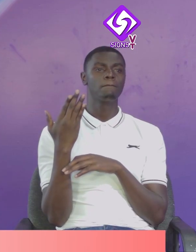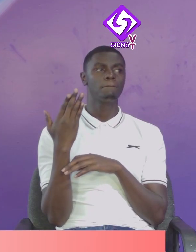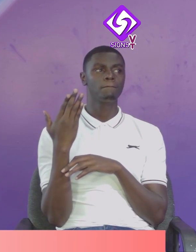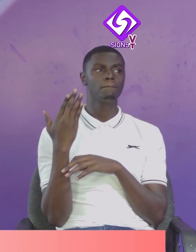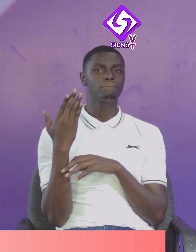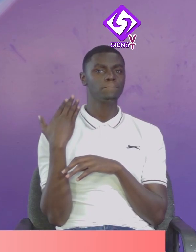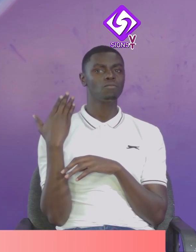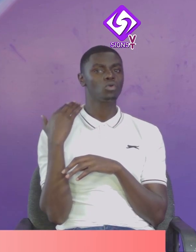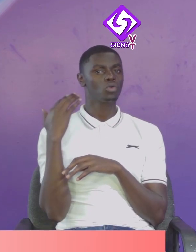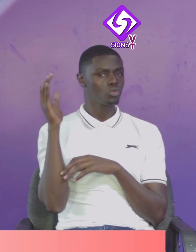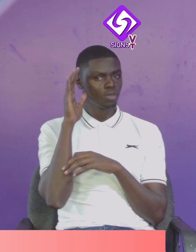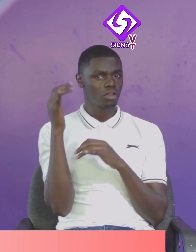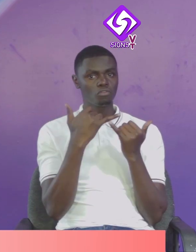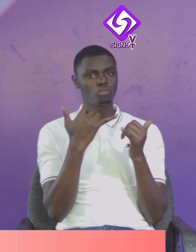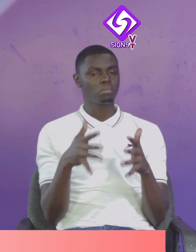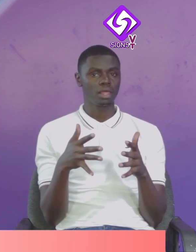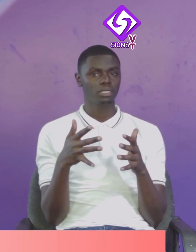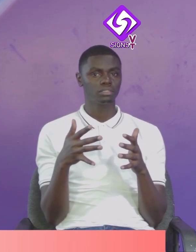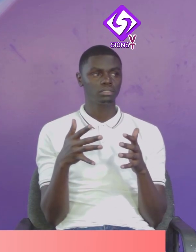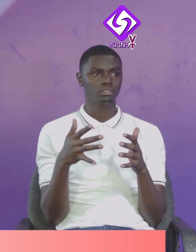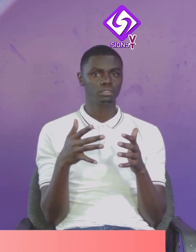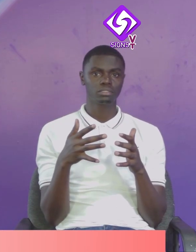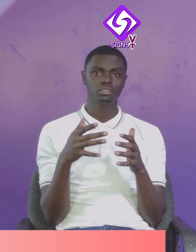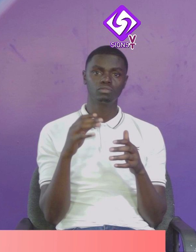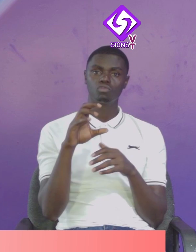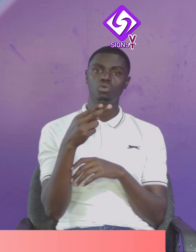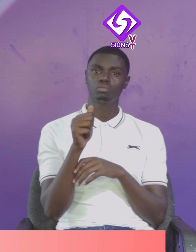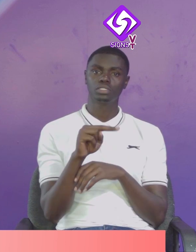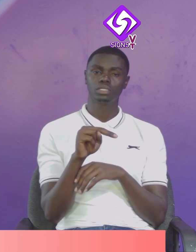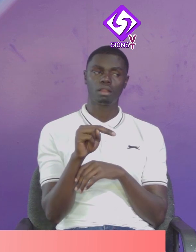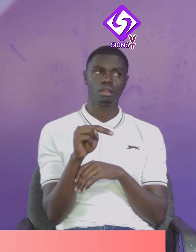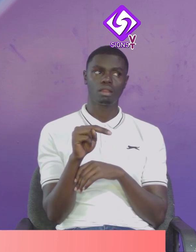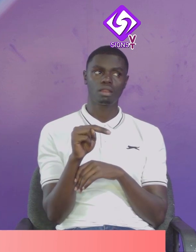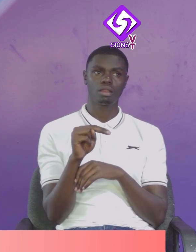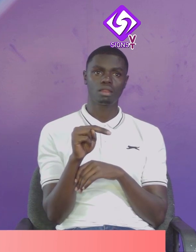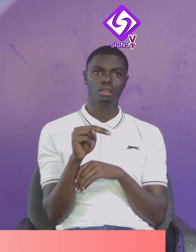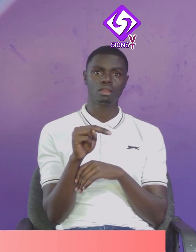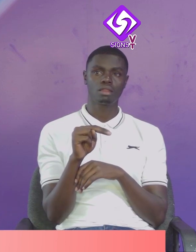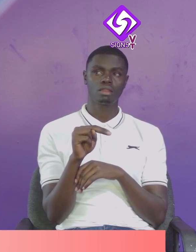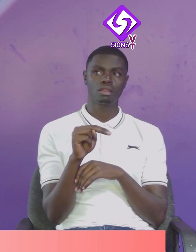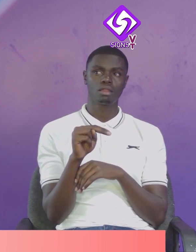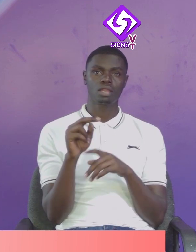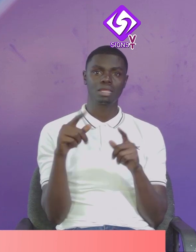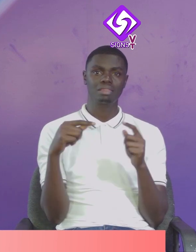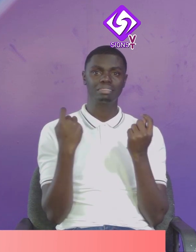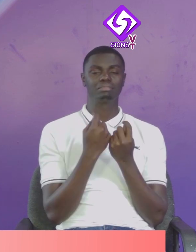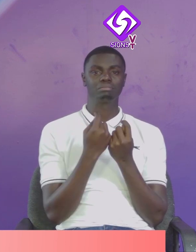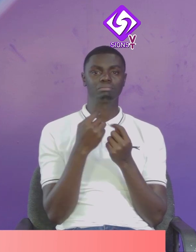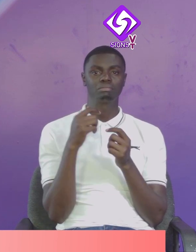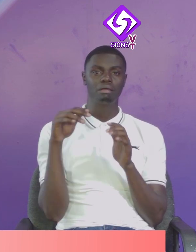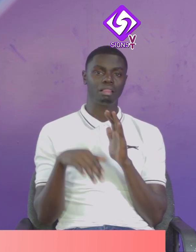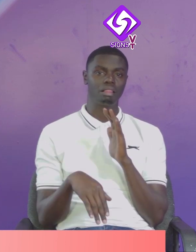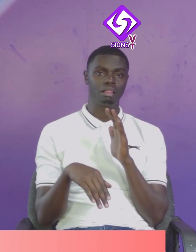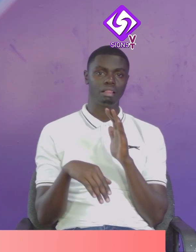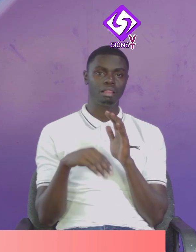some players playing in the Chan, Right. we can say the form of the team is going down. Yes. And it's going